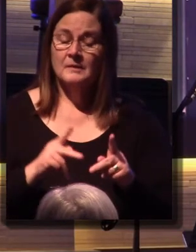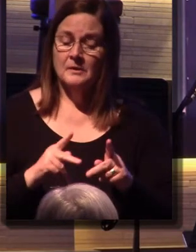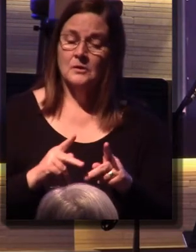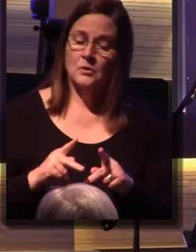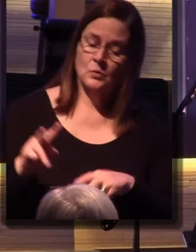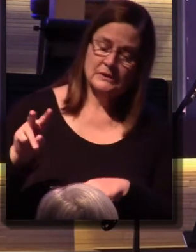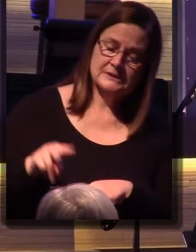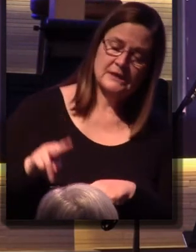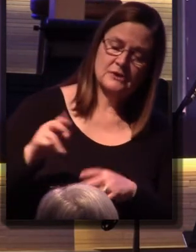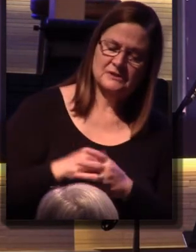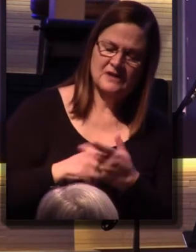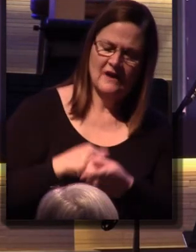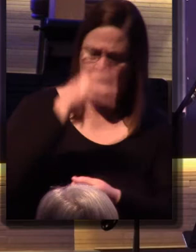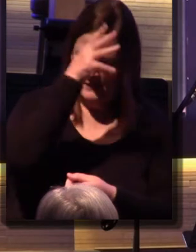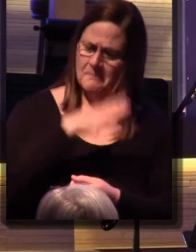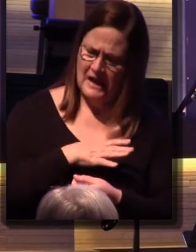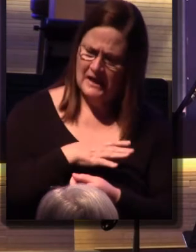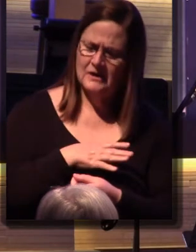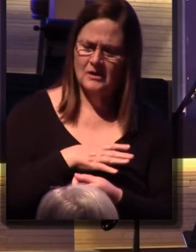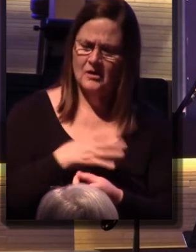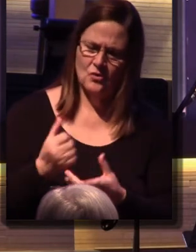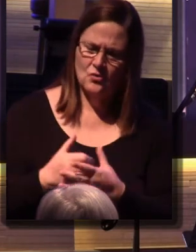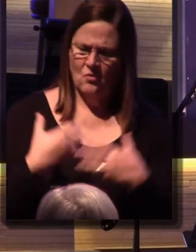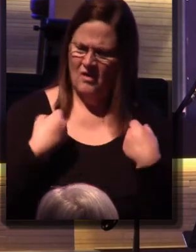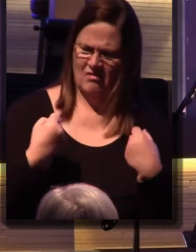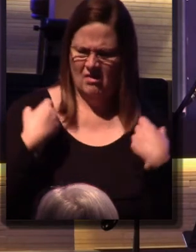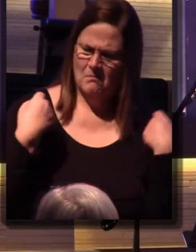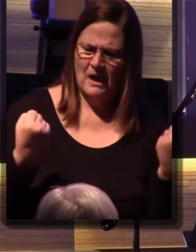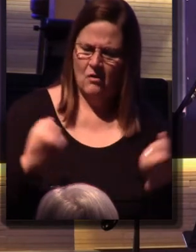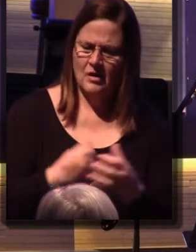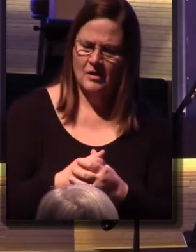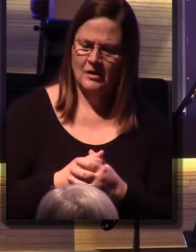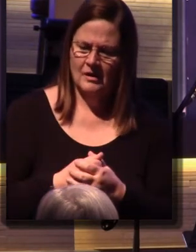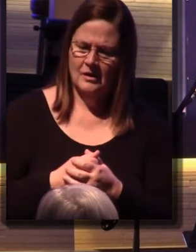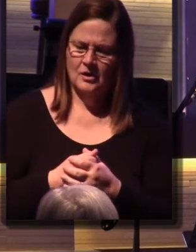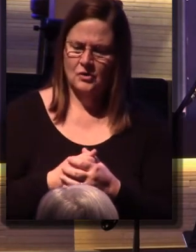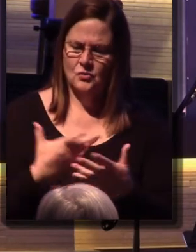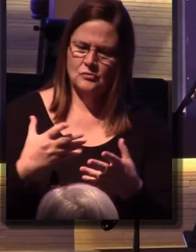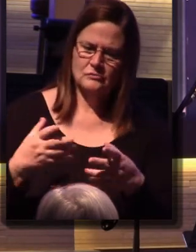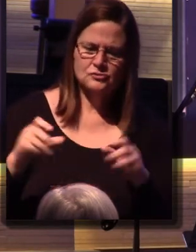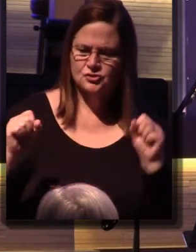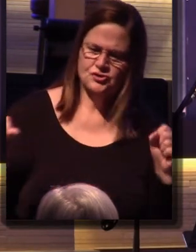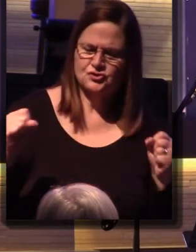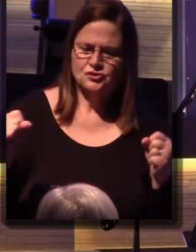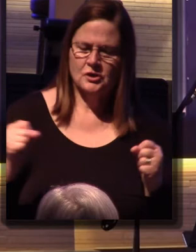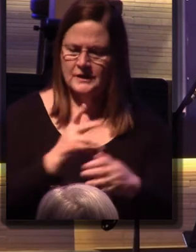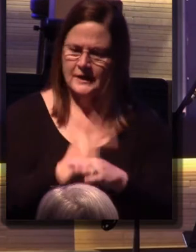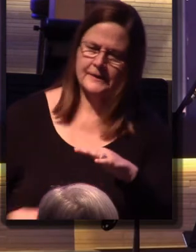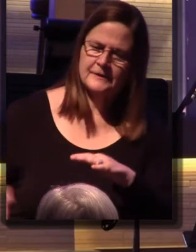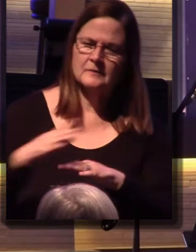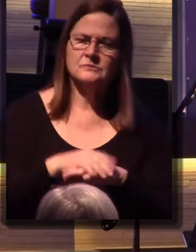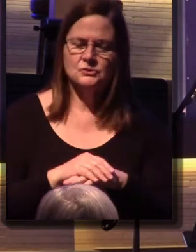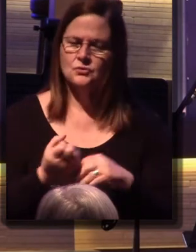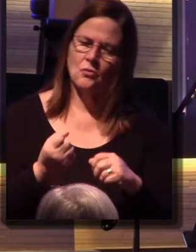those who see you will gaze at you, will ponder over you, saying, is this the man who made the earth tremble, who took kingdoms, who shook kingdoms, who made